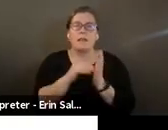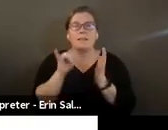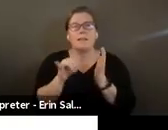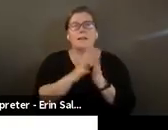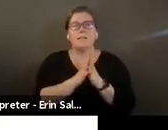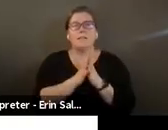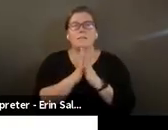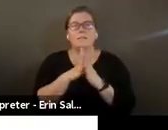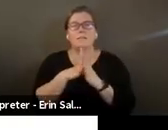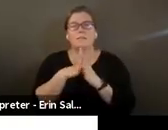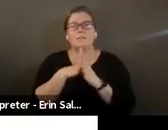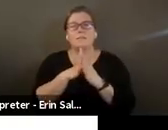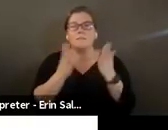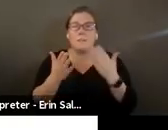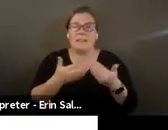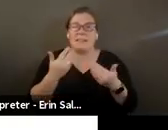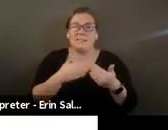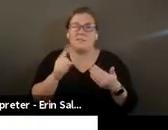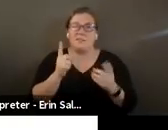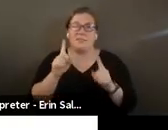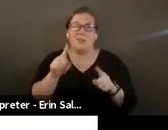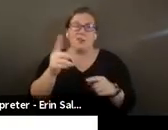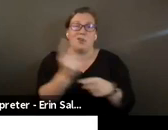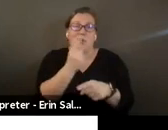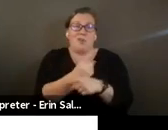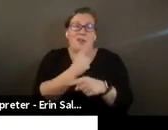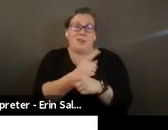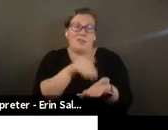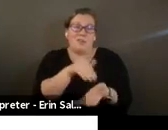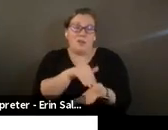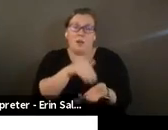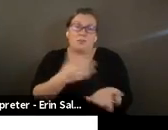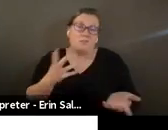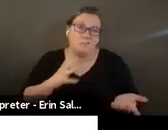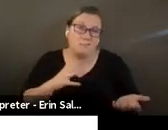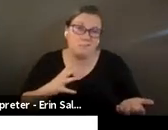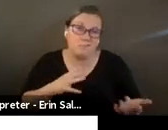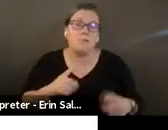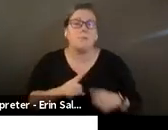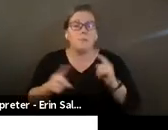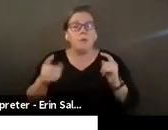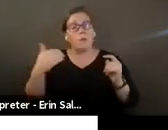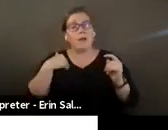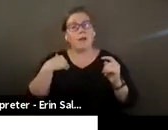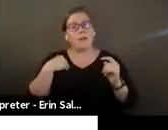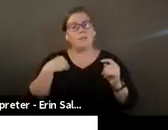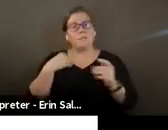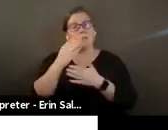it might be easier to go to your regular physician that you see, which would be fine. But we do have a section on our